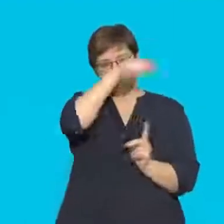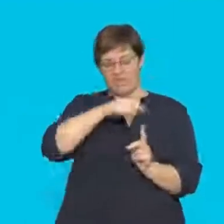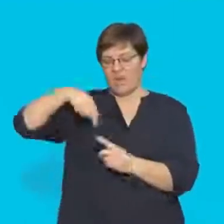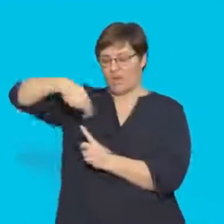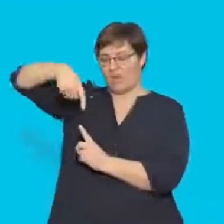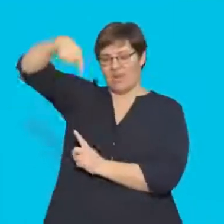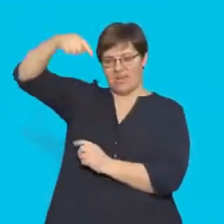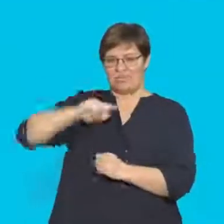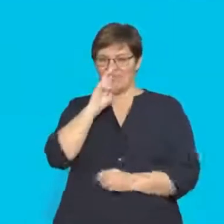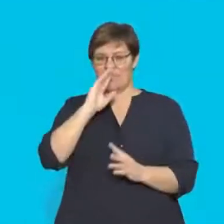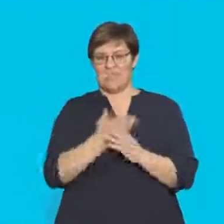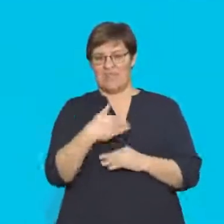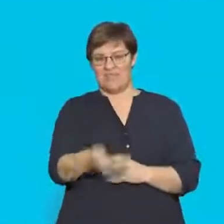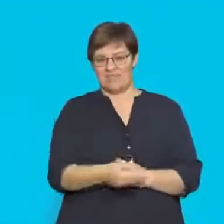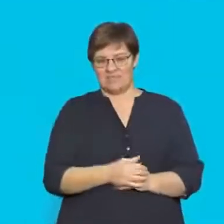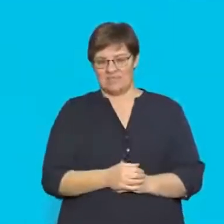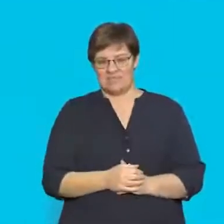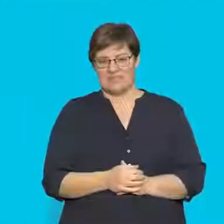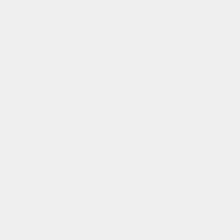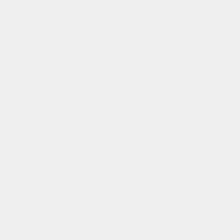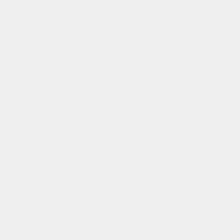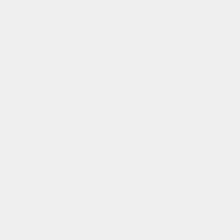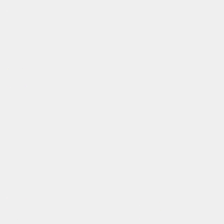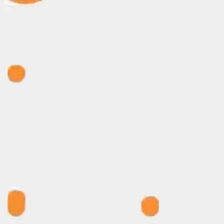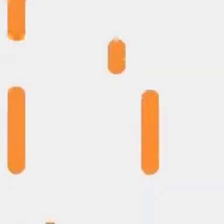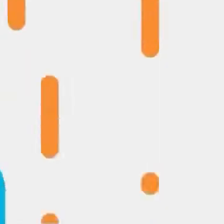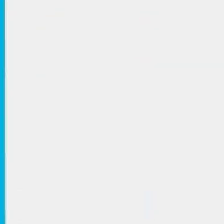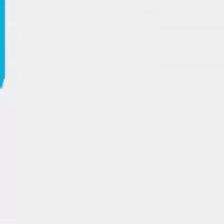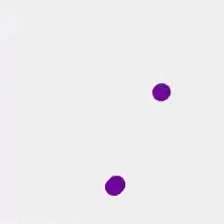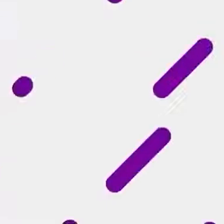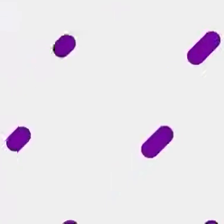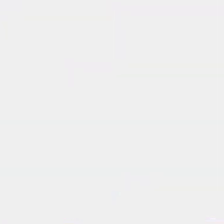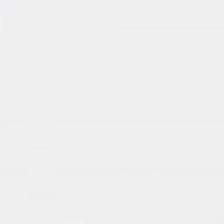and coils. Take a short break. We'll be back after this.